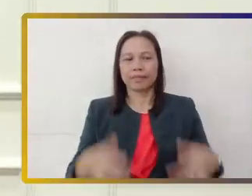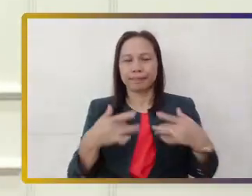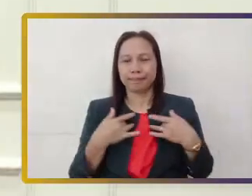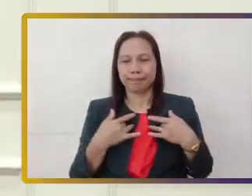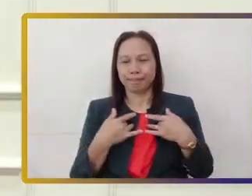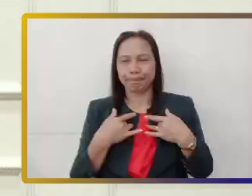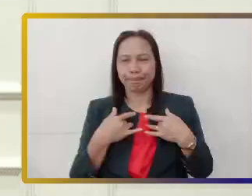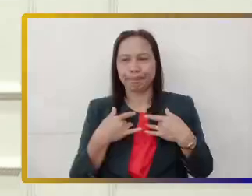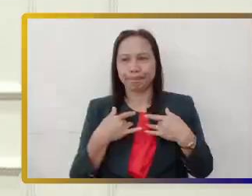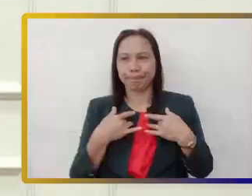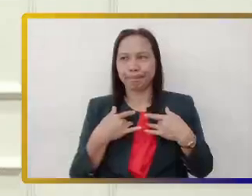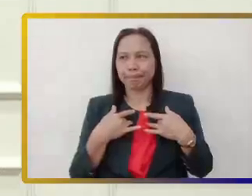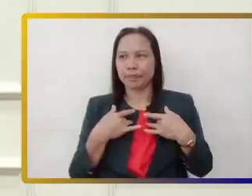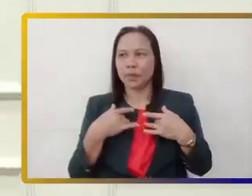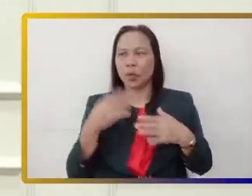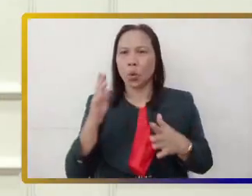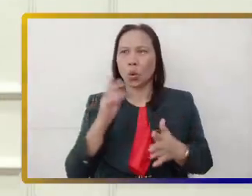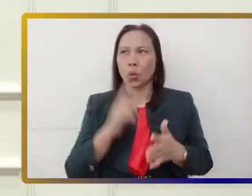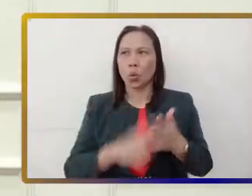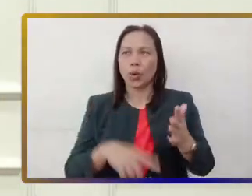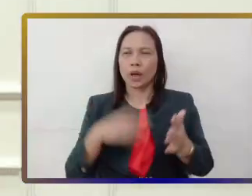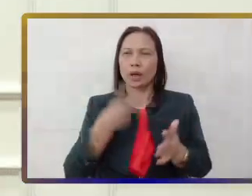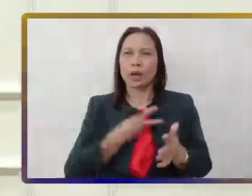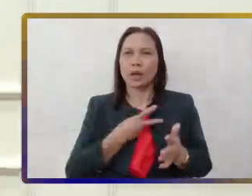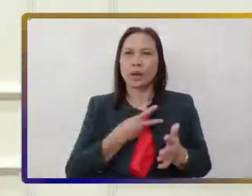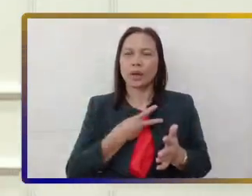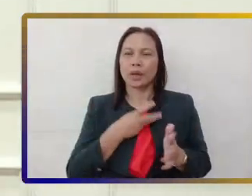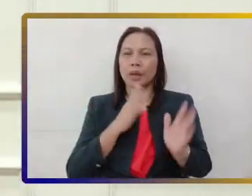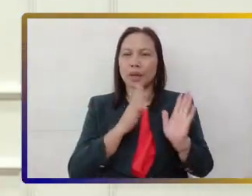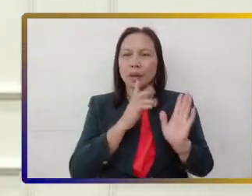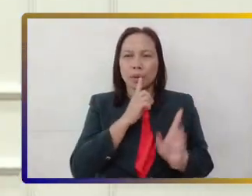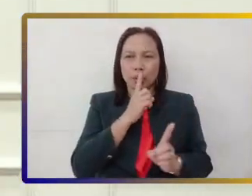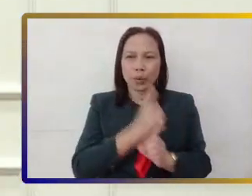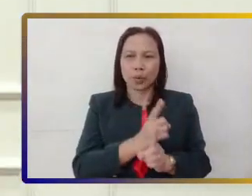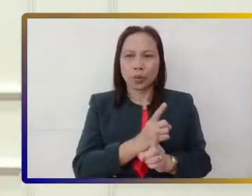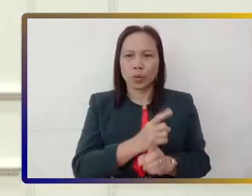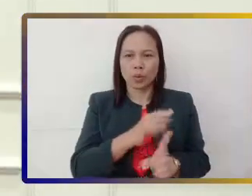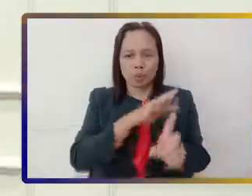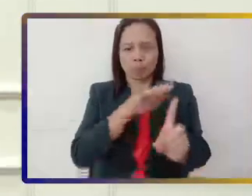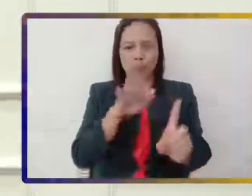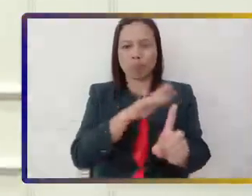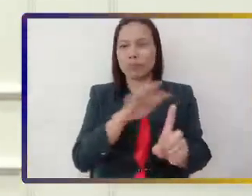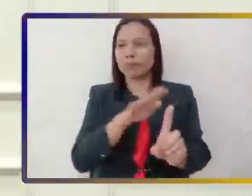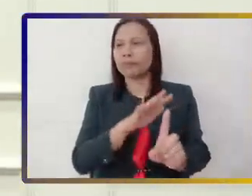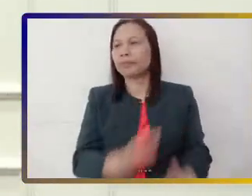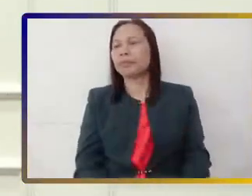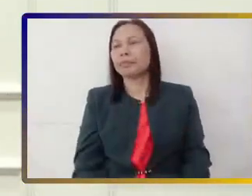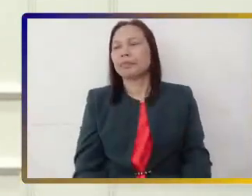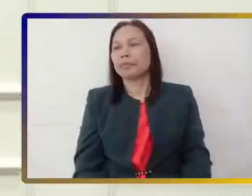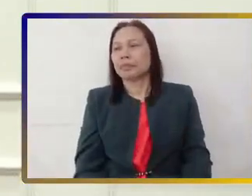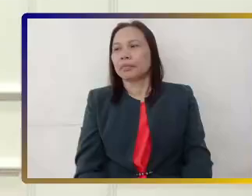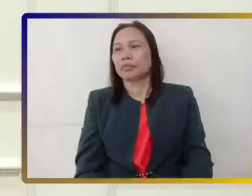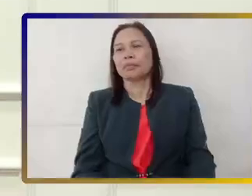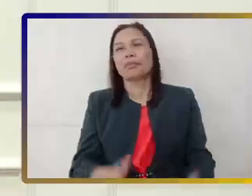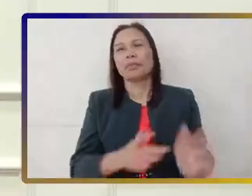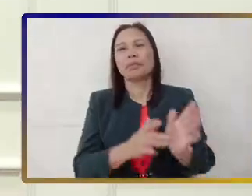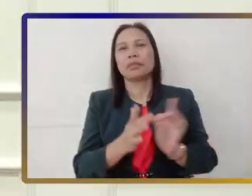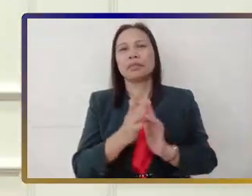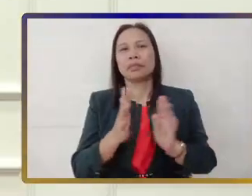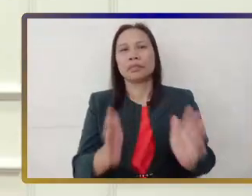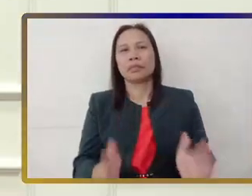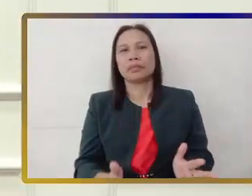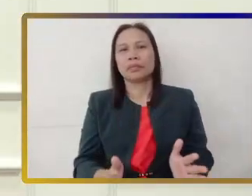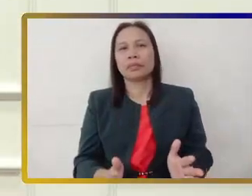now What should be properly observed Okay now christianity